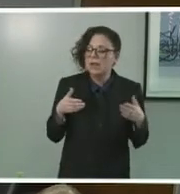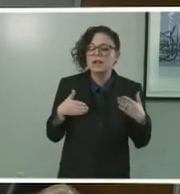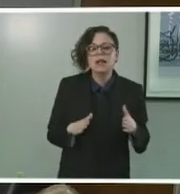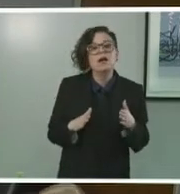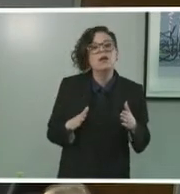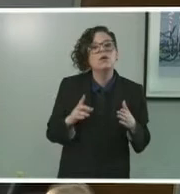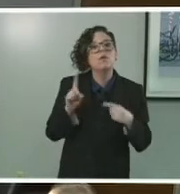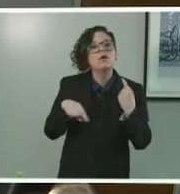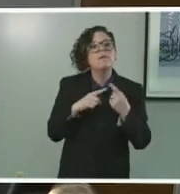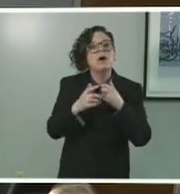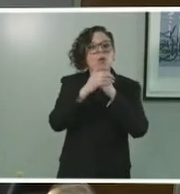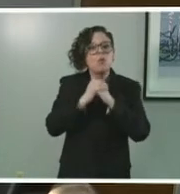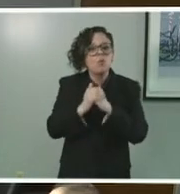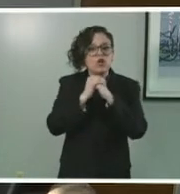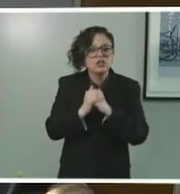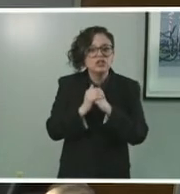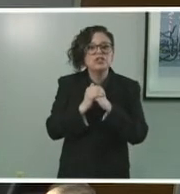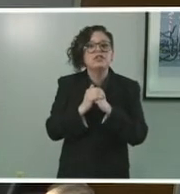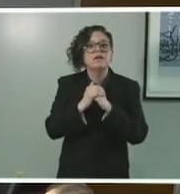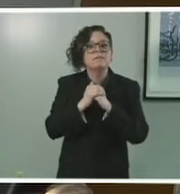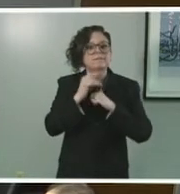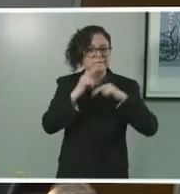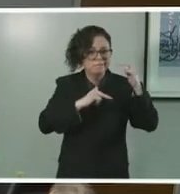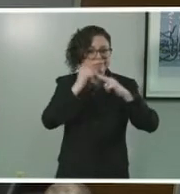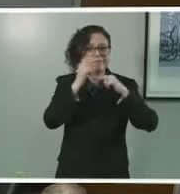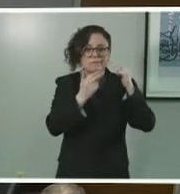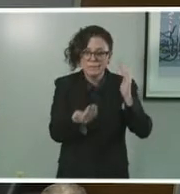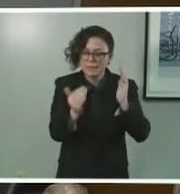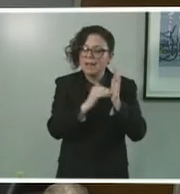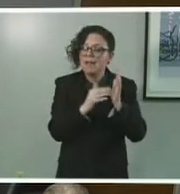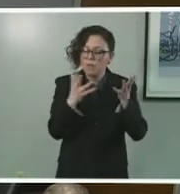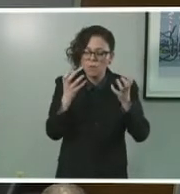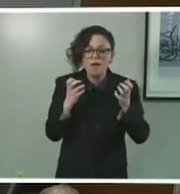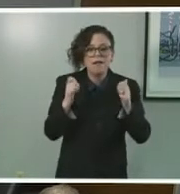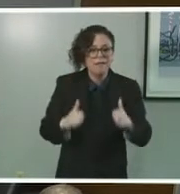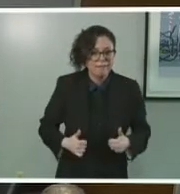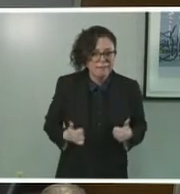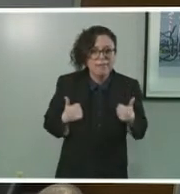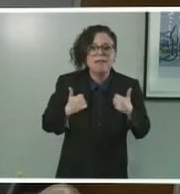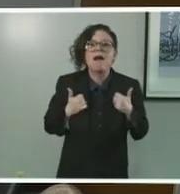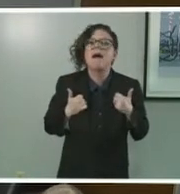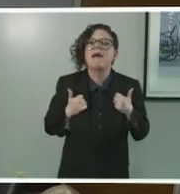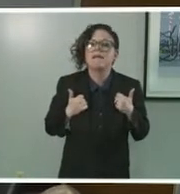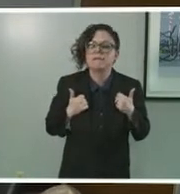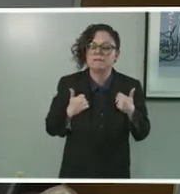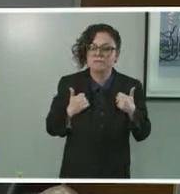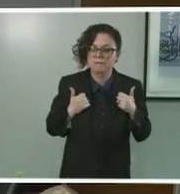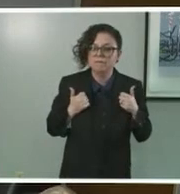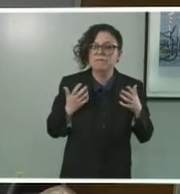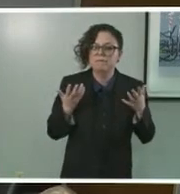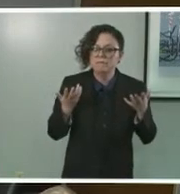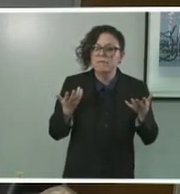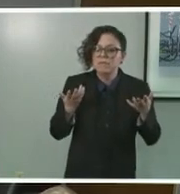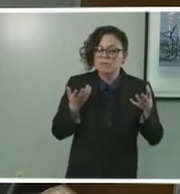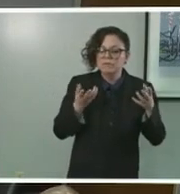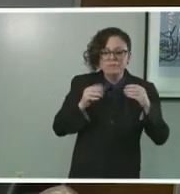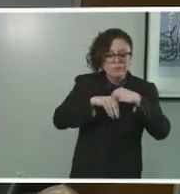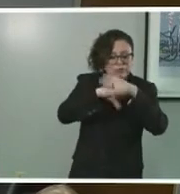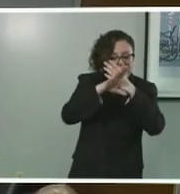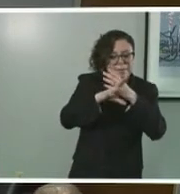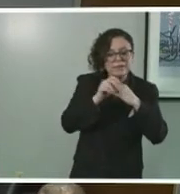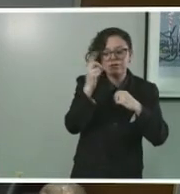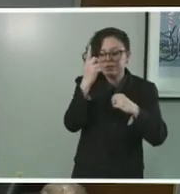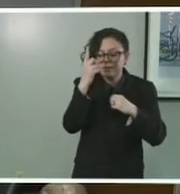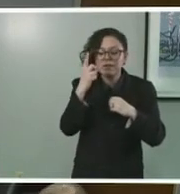Worship facilities, again, use live streaming or teleconferencing, not in person. Correct. It's prohibited unless it's done remotely